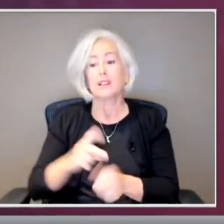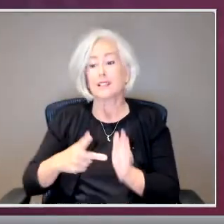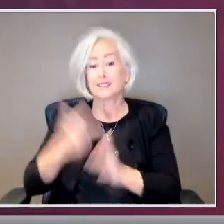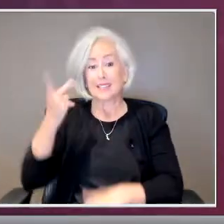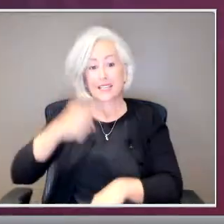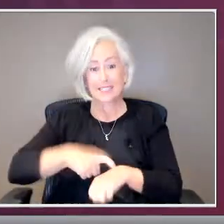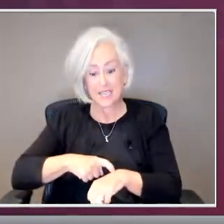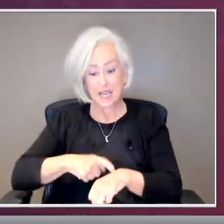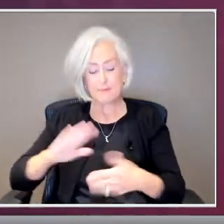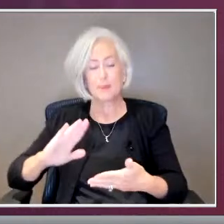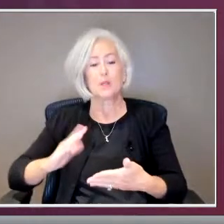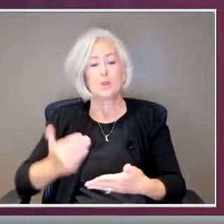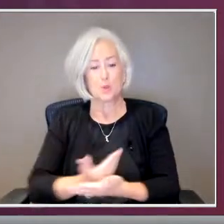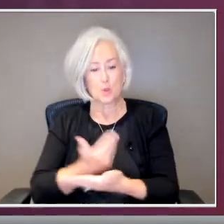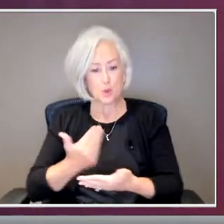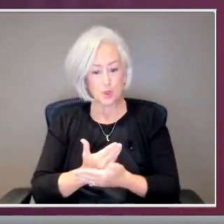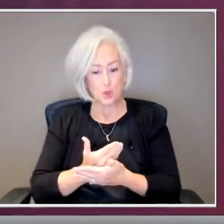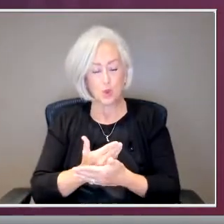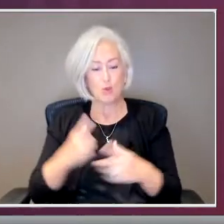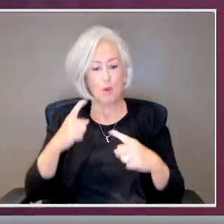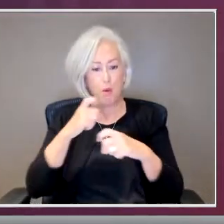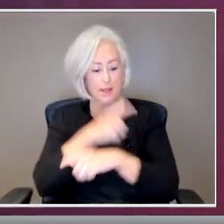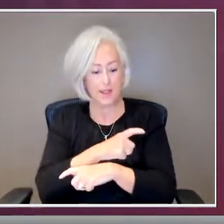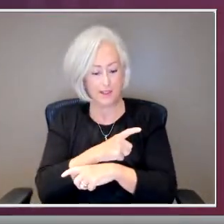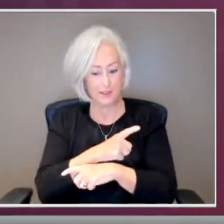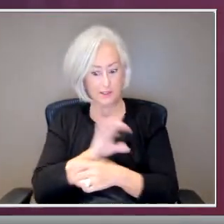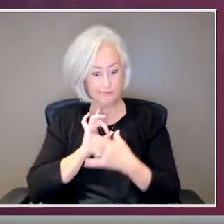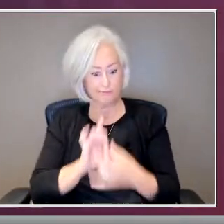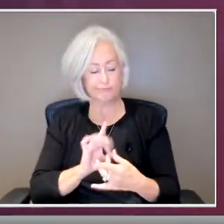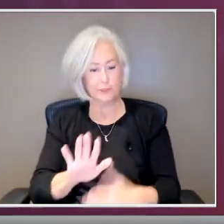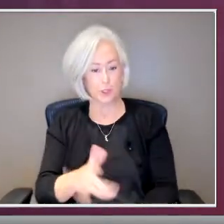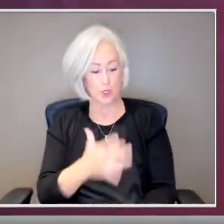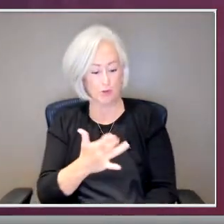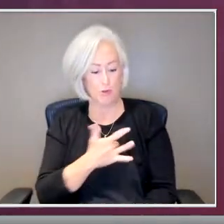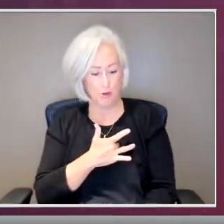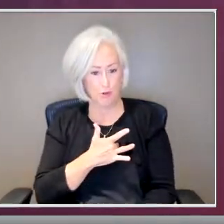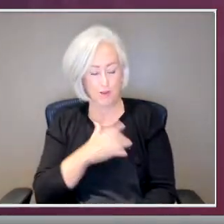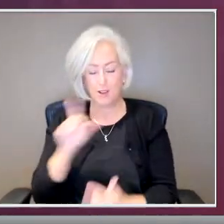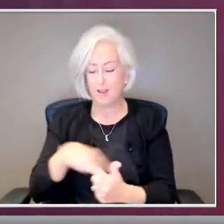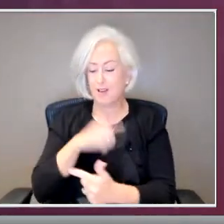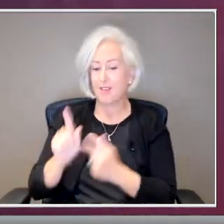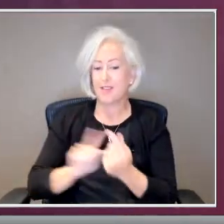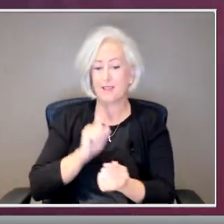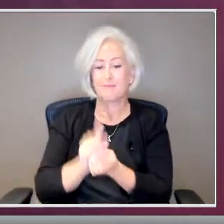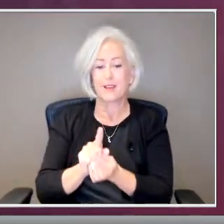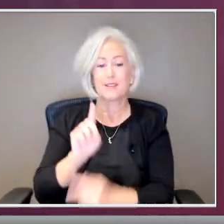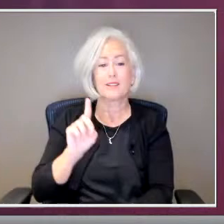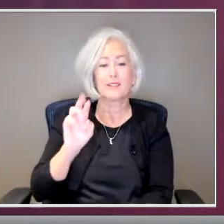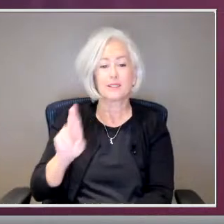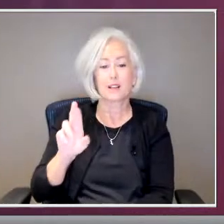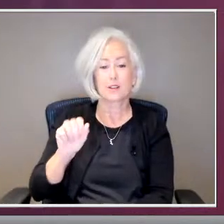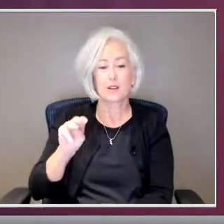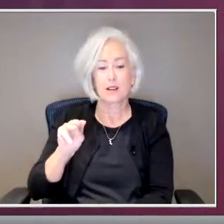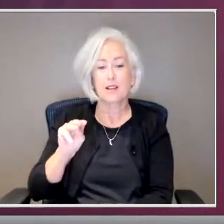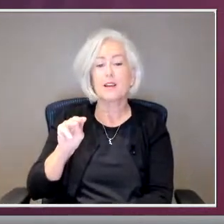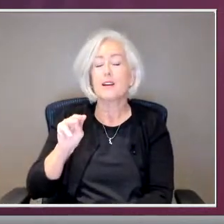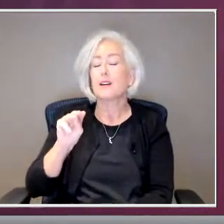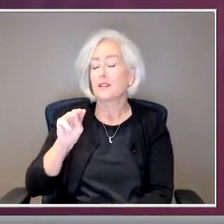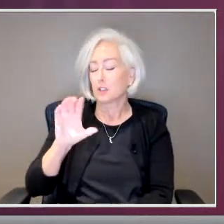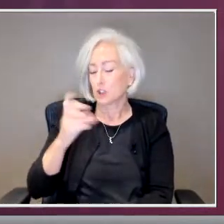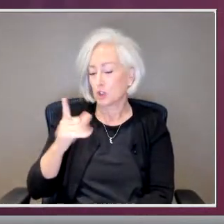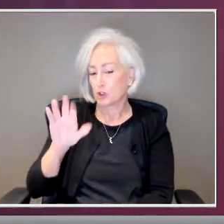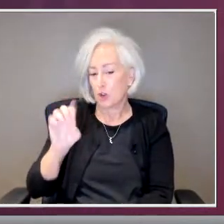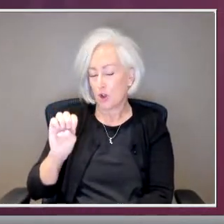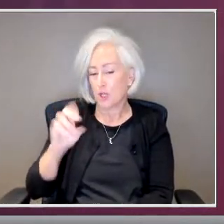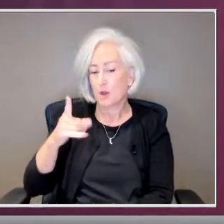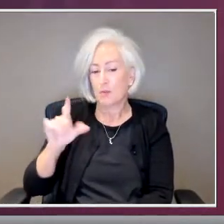this time to her heart. That's when Amy met Dr. Charlie Porter, who was the first cardio-oncologist in the entire region,